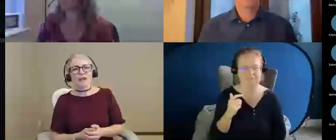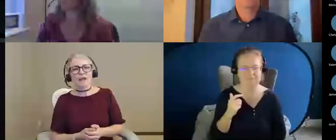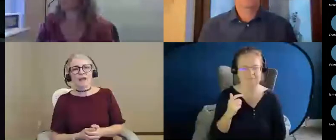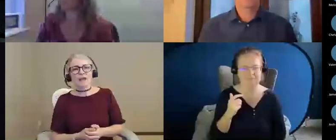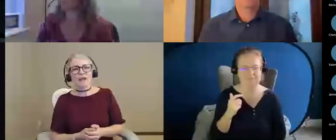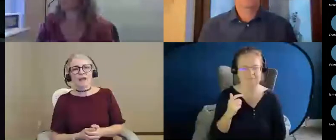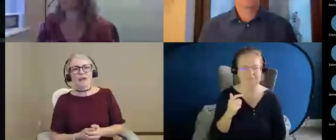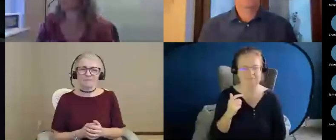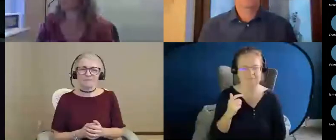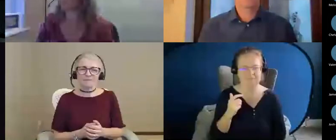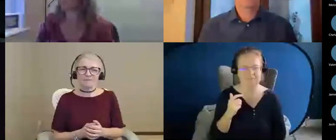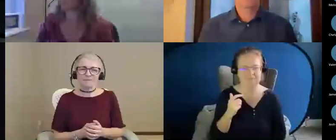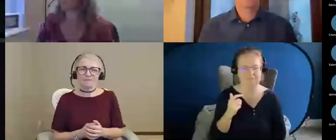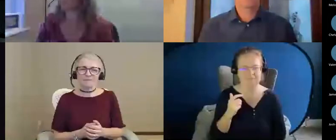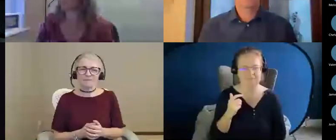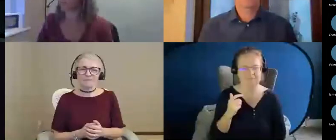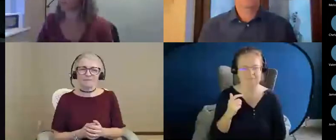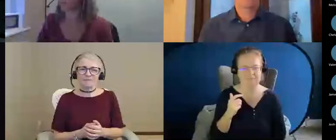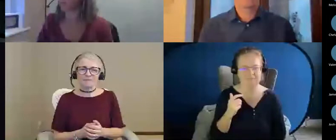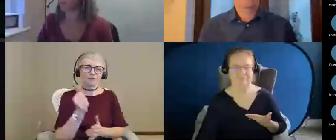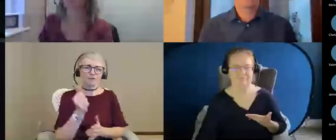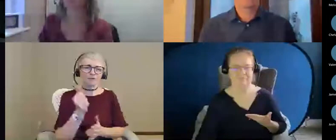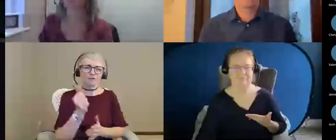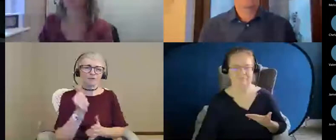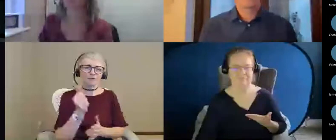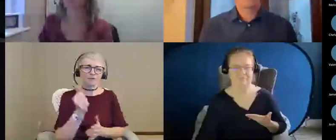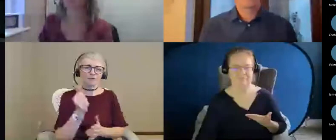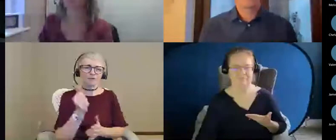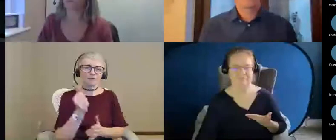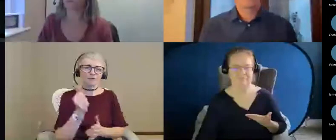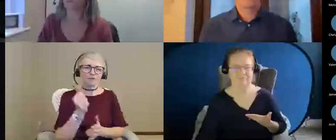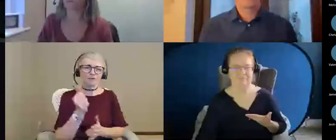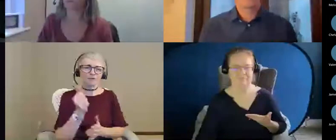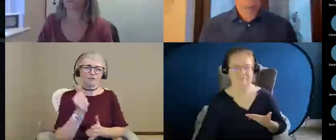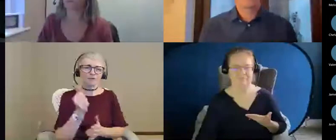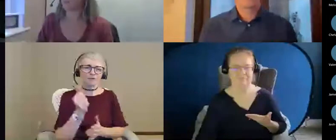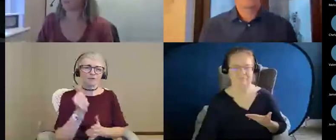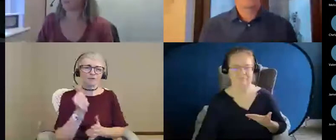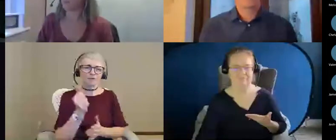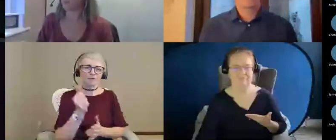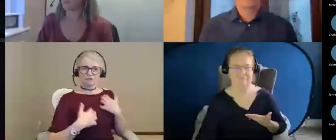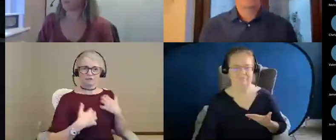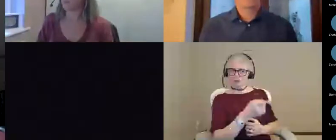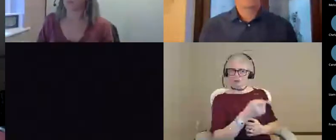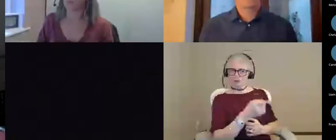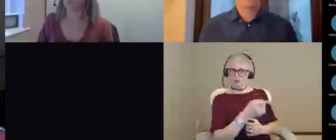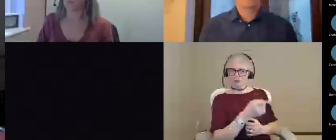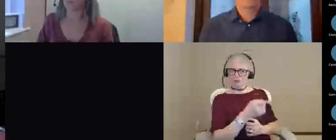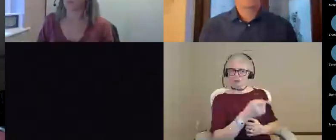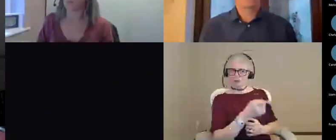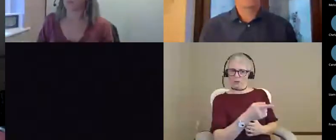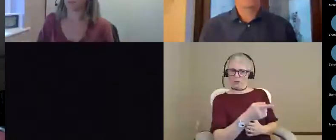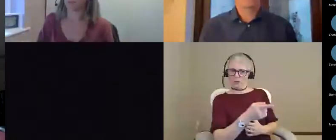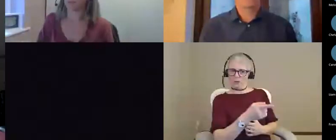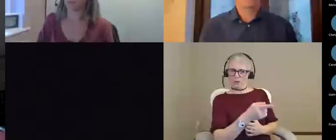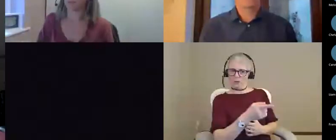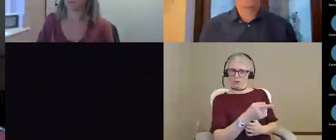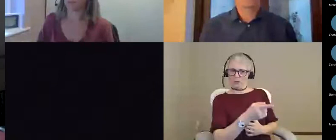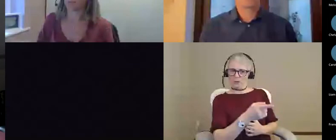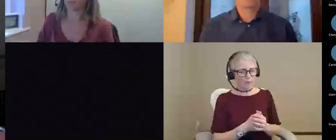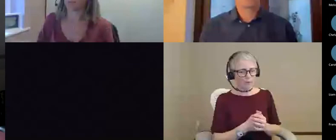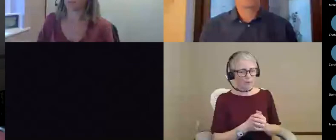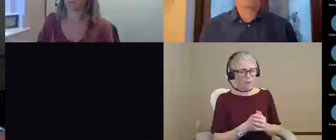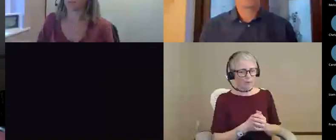really interesting to hear Todd's take on how he saw the industry and how he saw his responsibility. I know